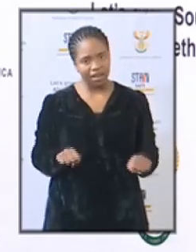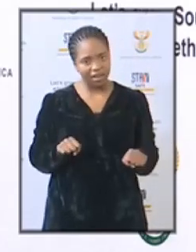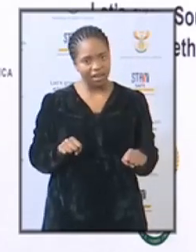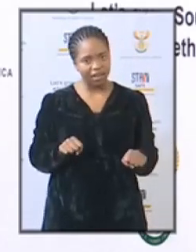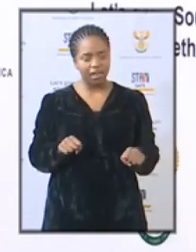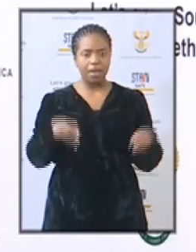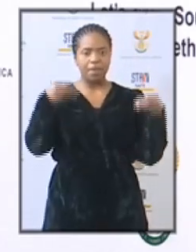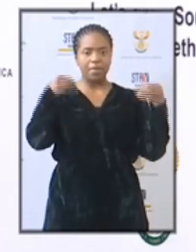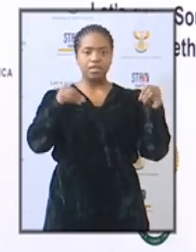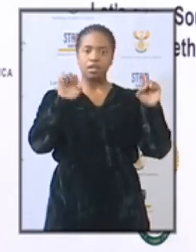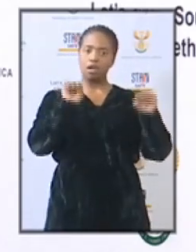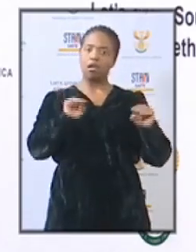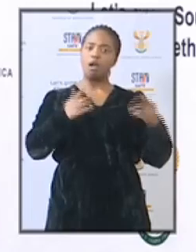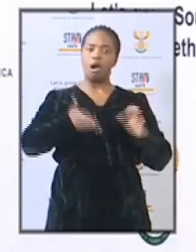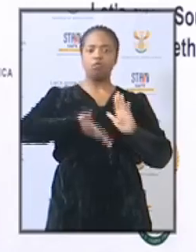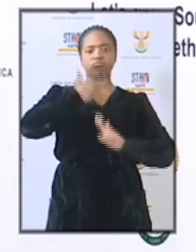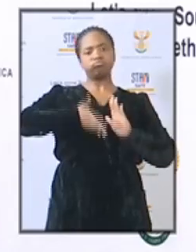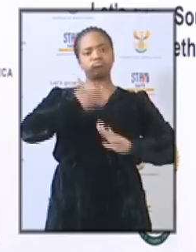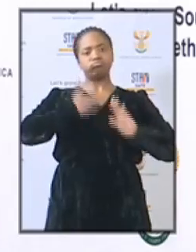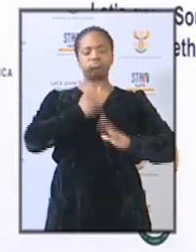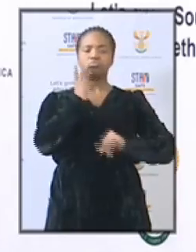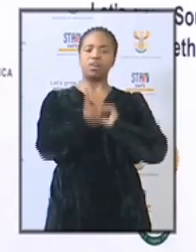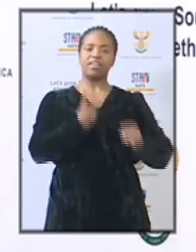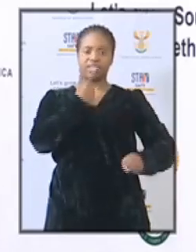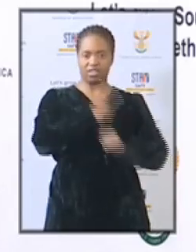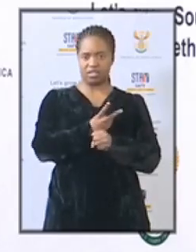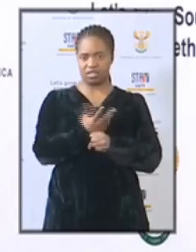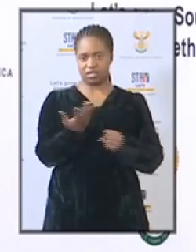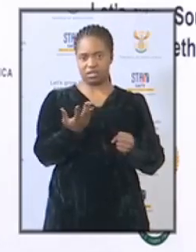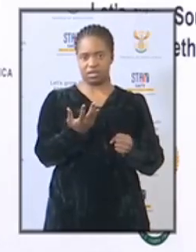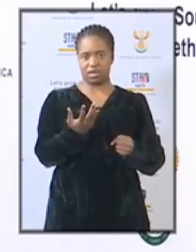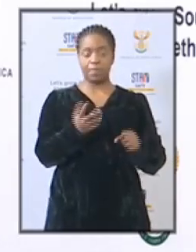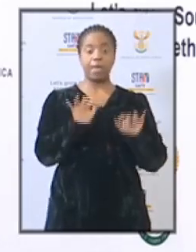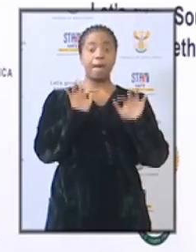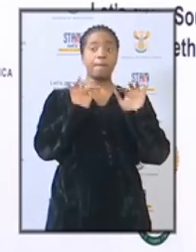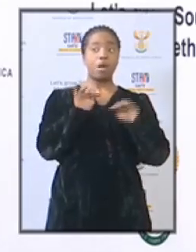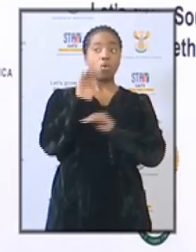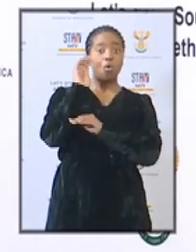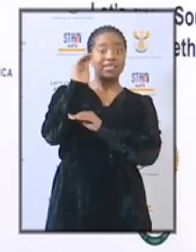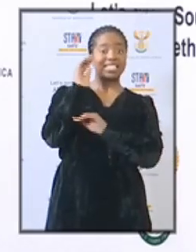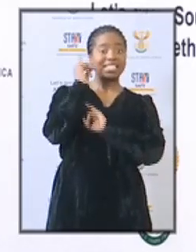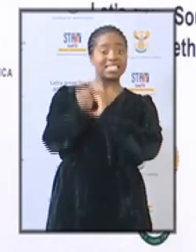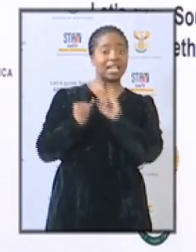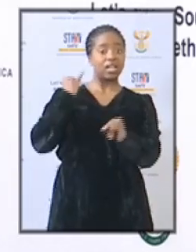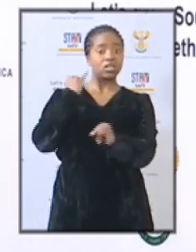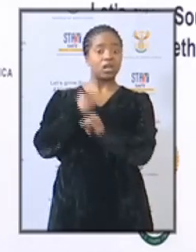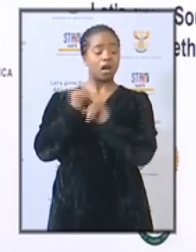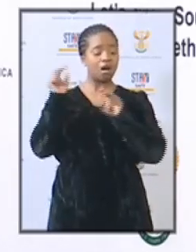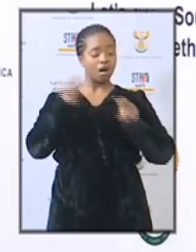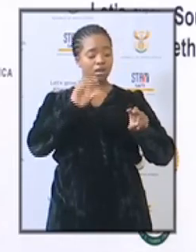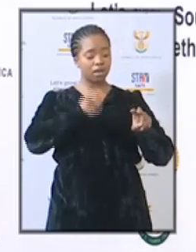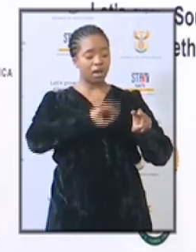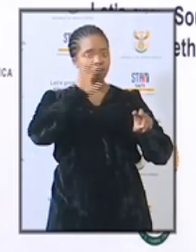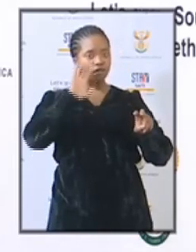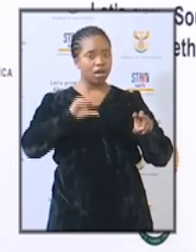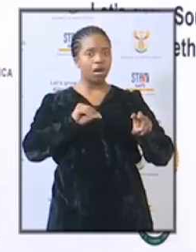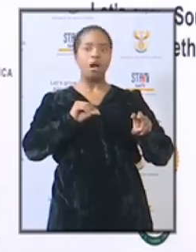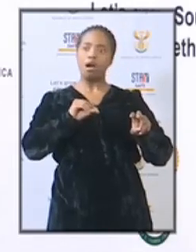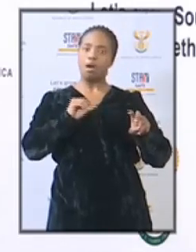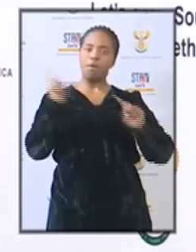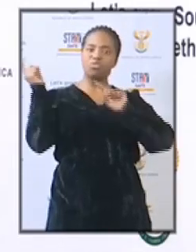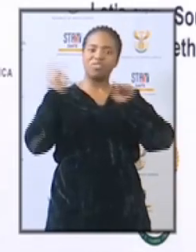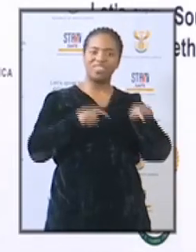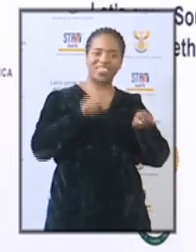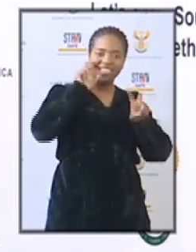able to become viable again. Also, talks to international market where international tourists will come, increasing